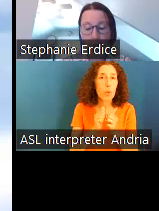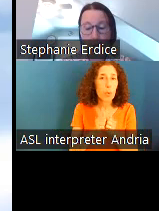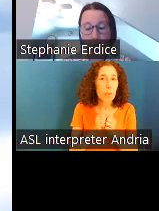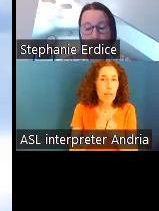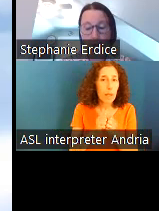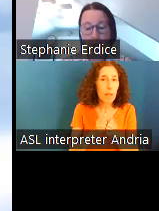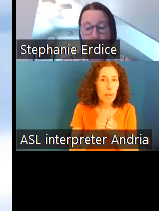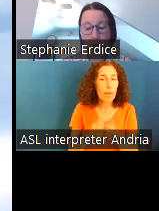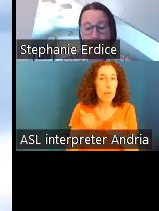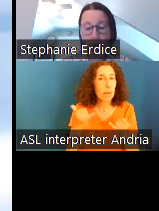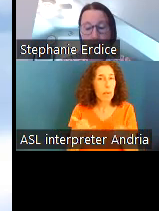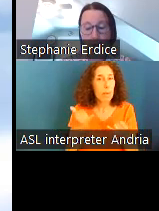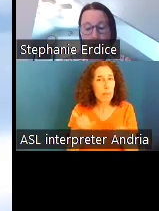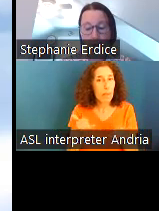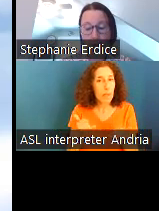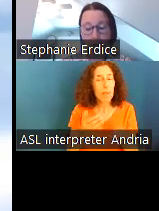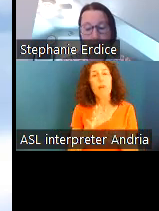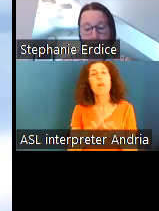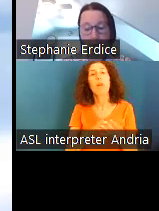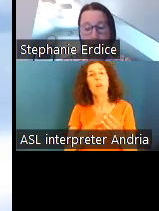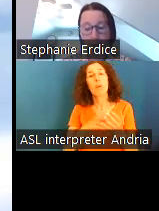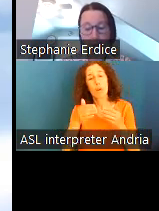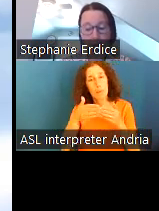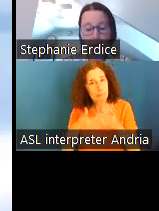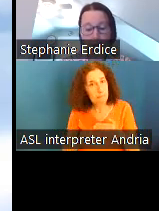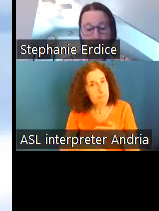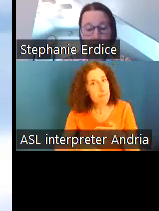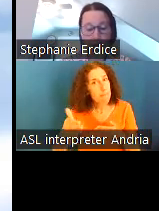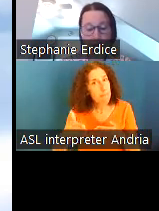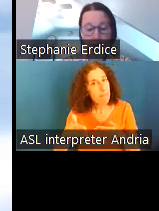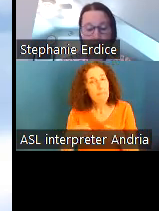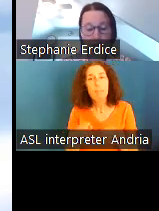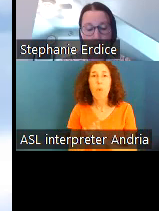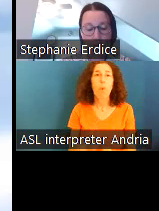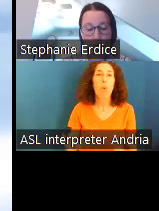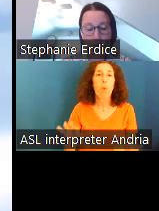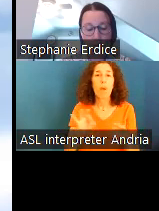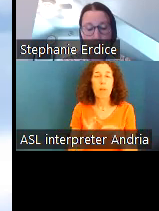and focus in on this very important topic of taking care of ourselves.